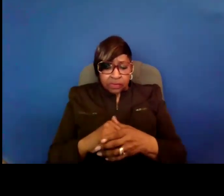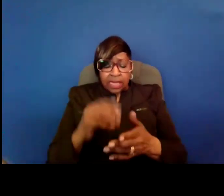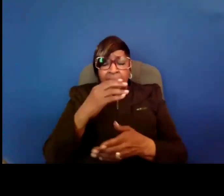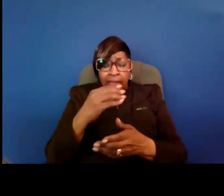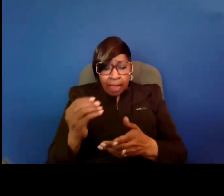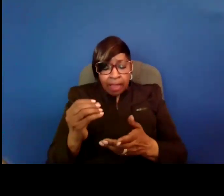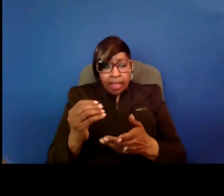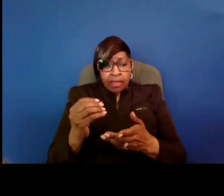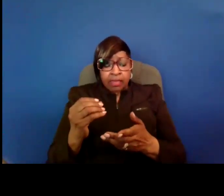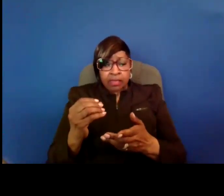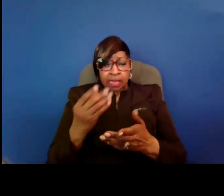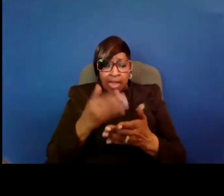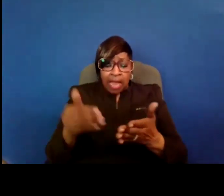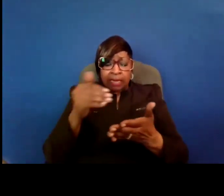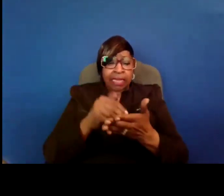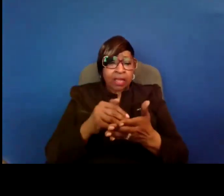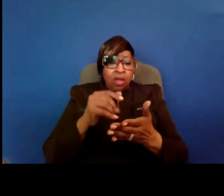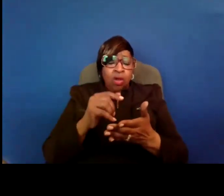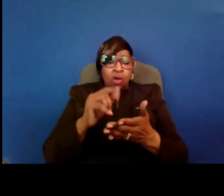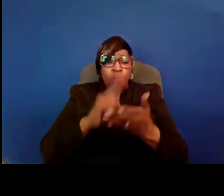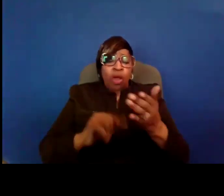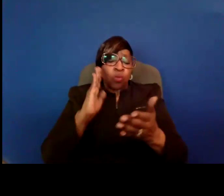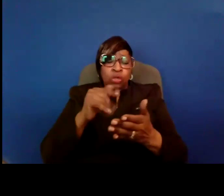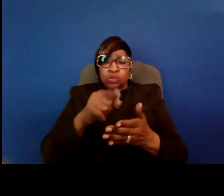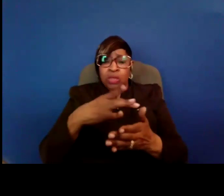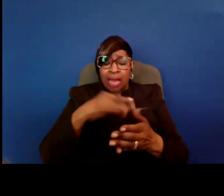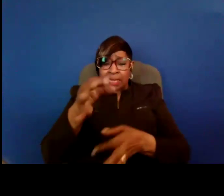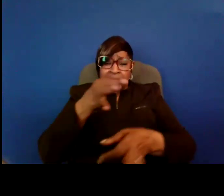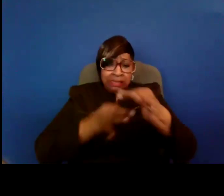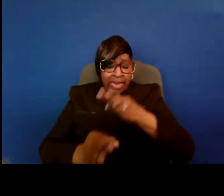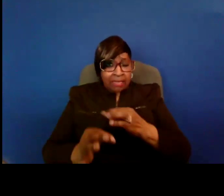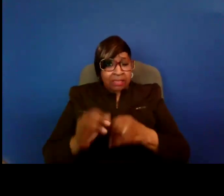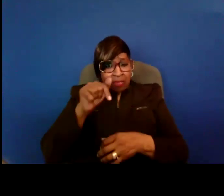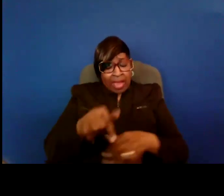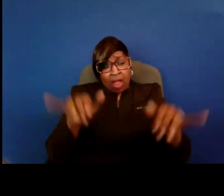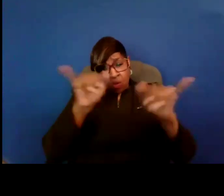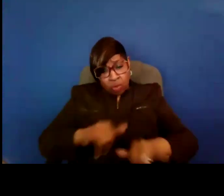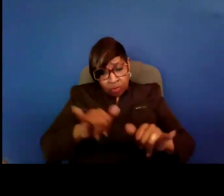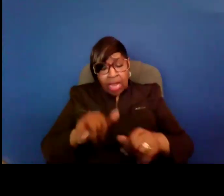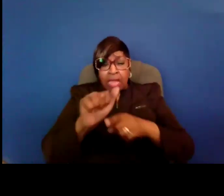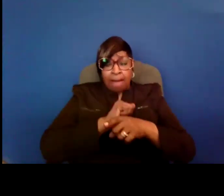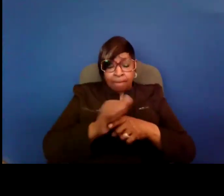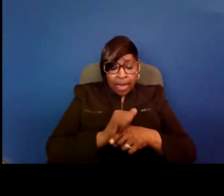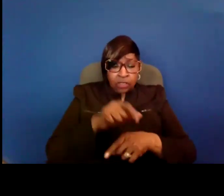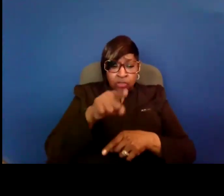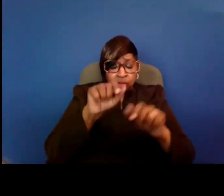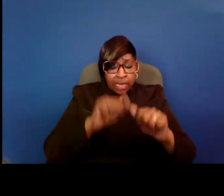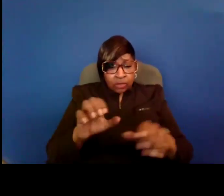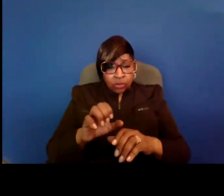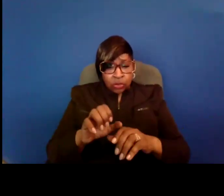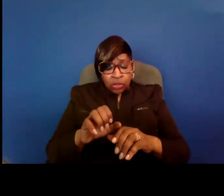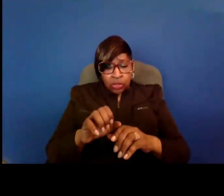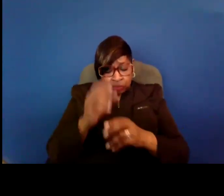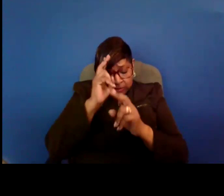And again, what would you like instead? And is there a ritual or a practice or something that you could do to kind of commemorate